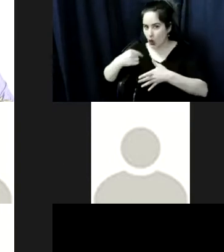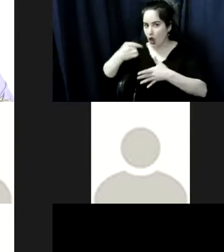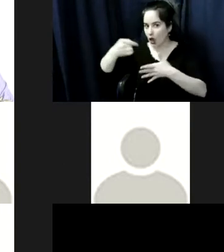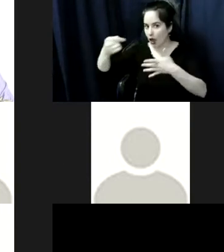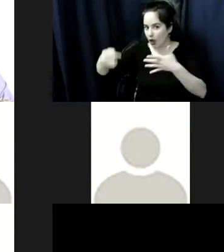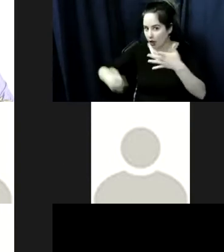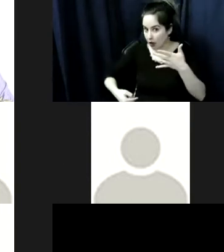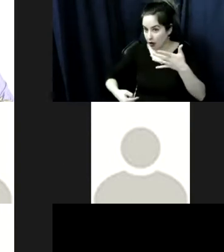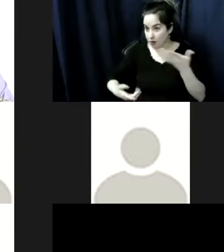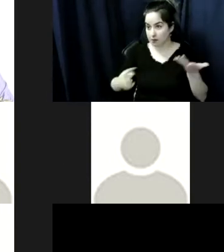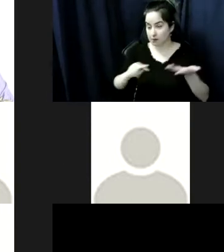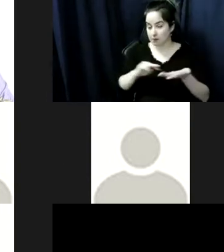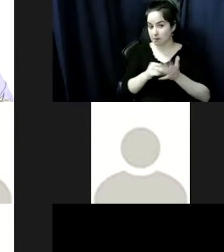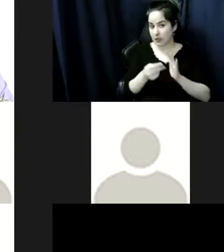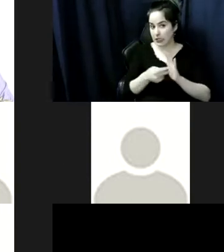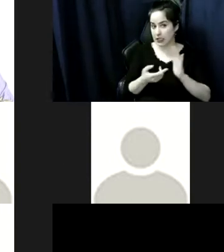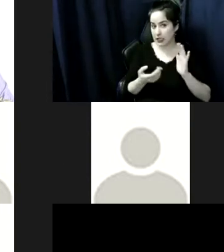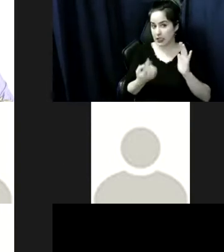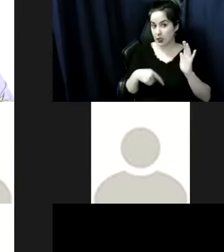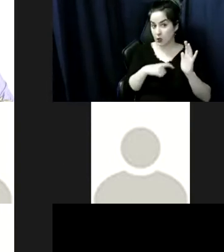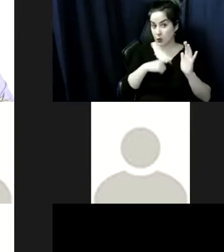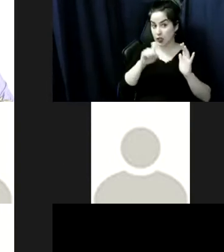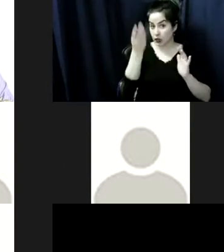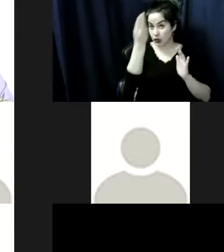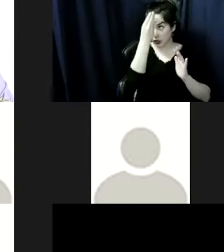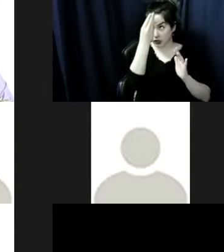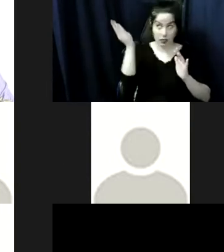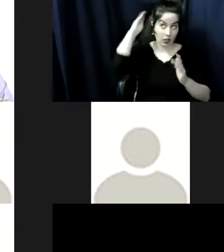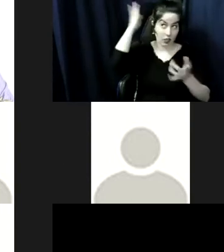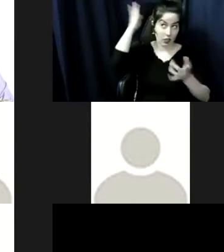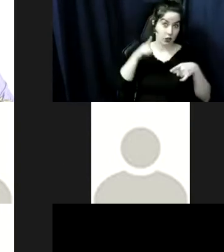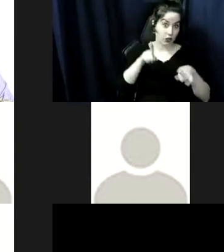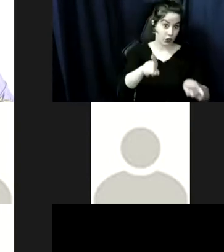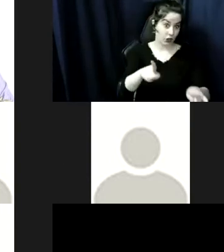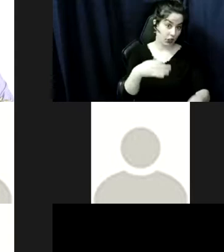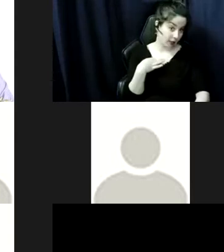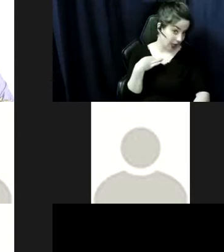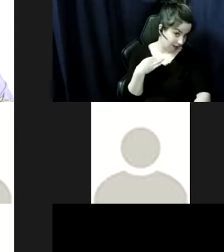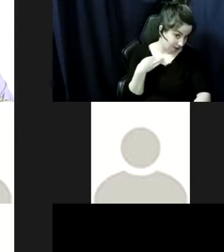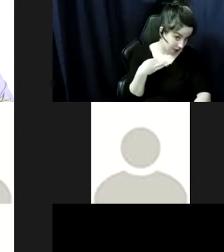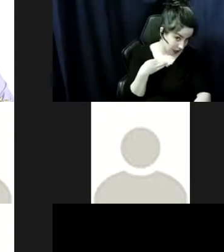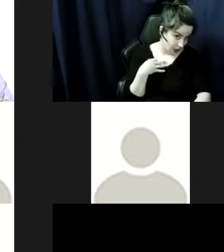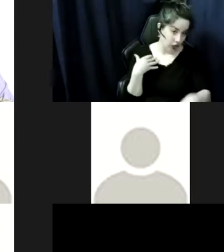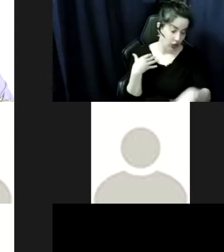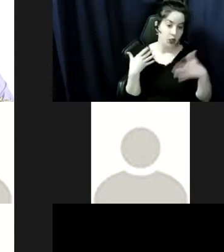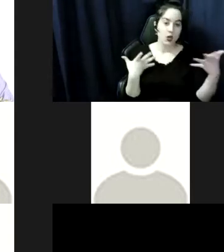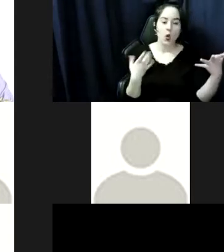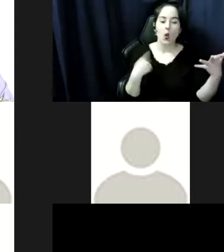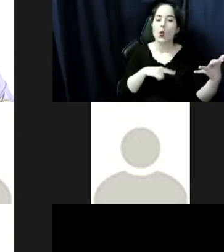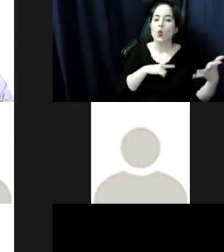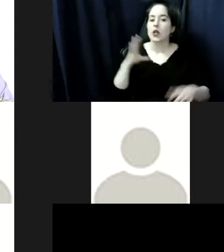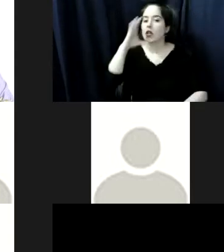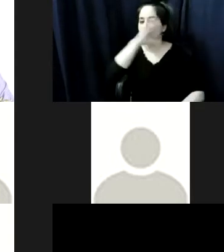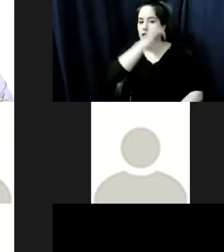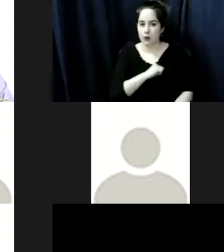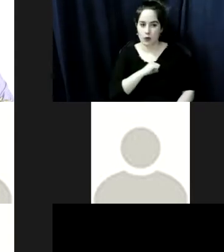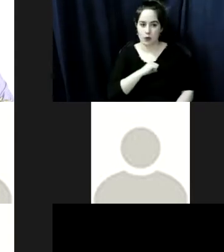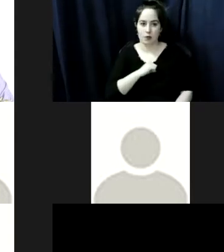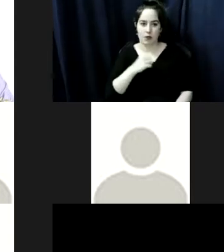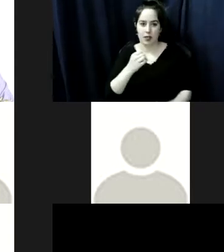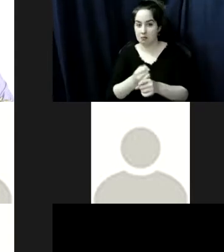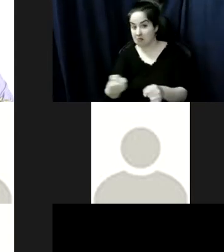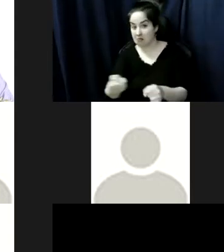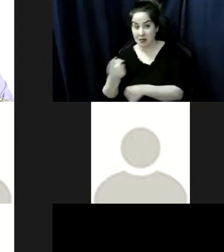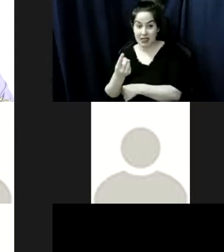consider all of that in the application, or are we, you know, assuming in the application that by next year, and